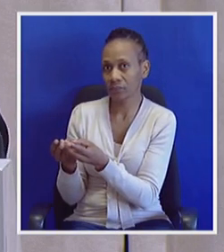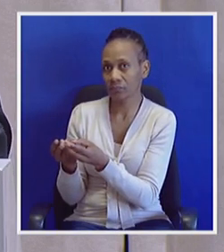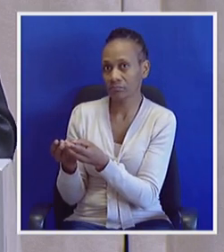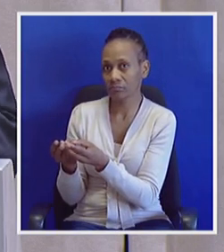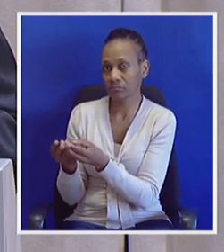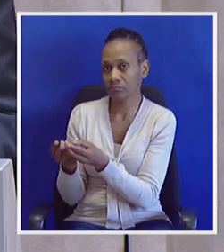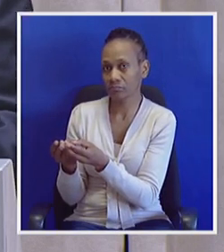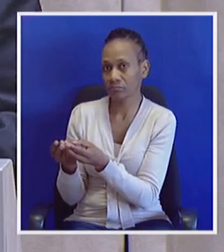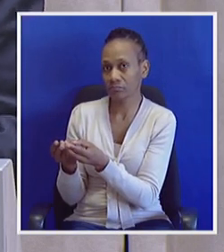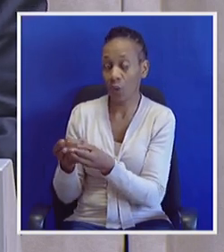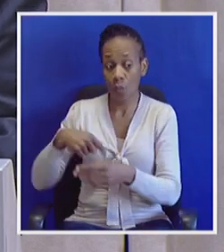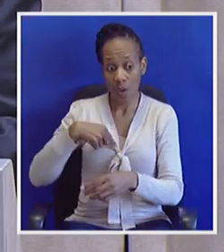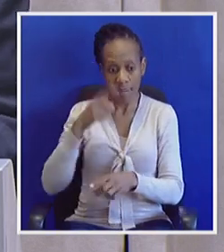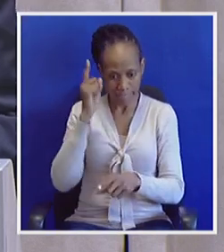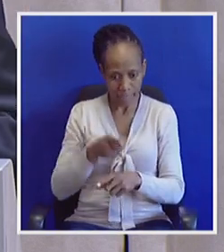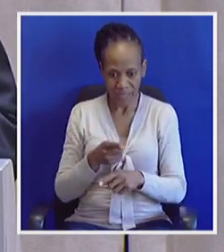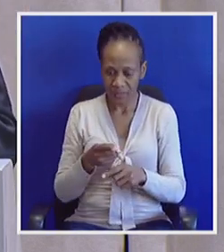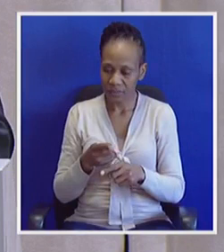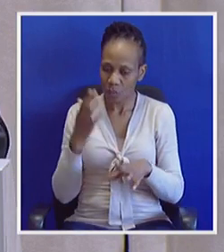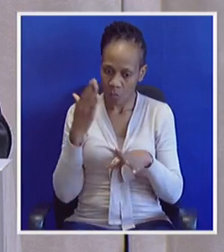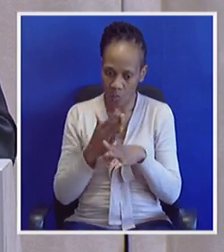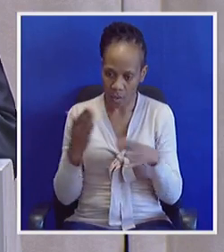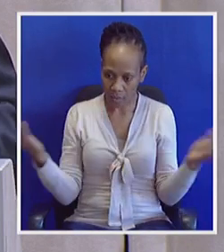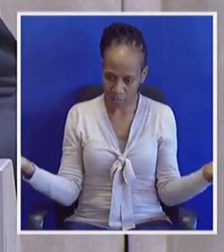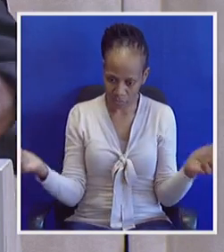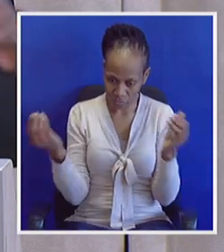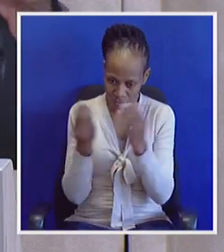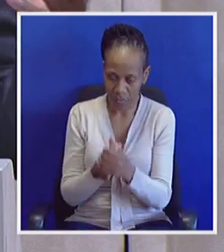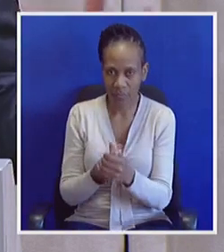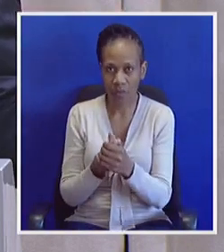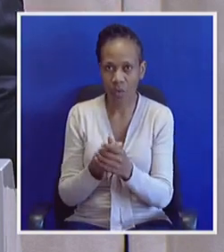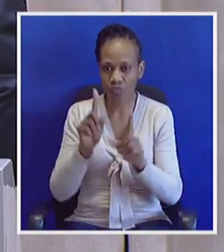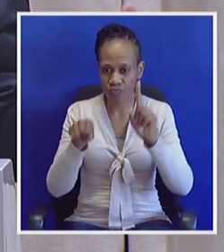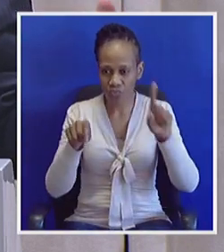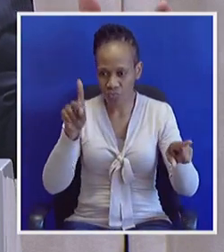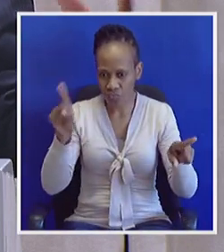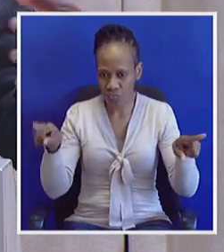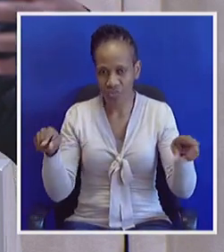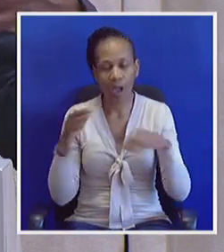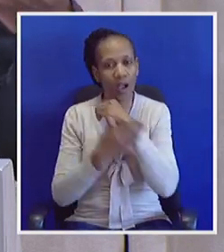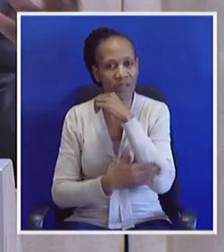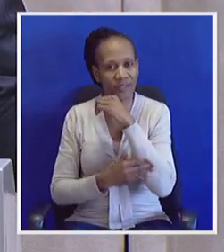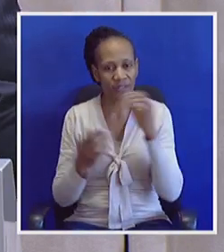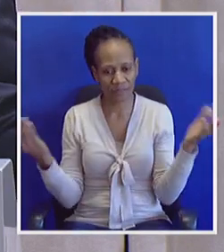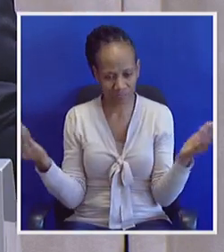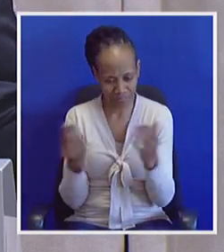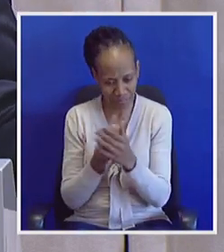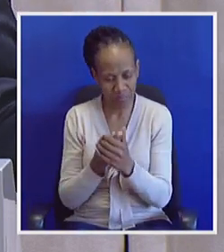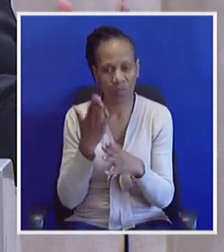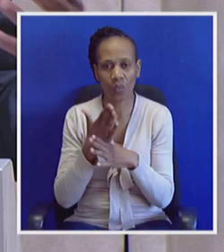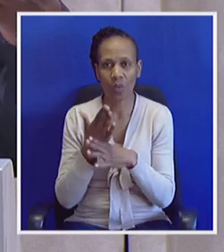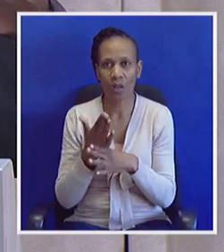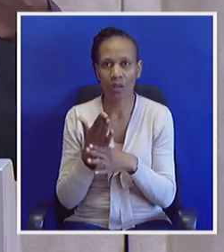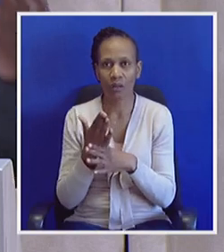live side by side with a number of other big players dominated